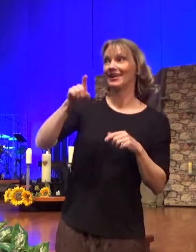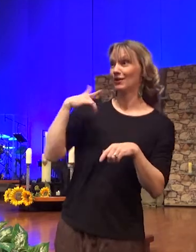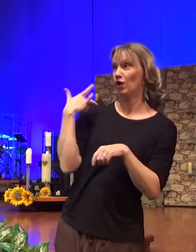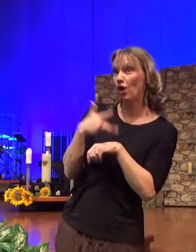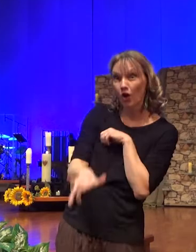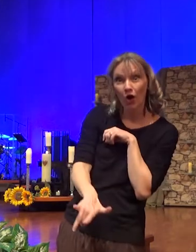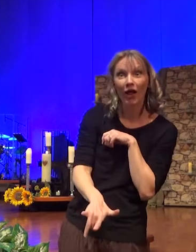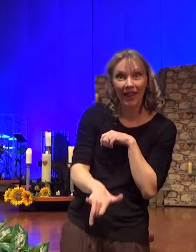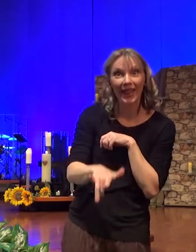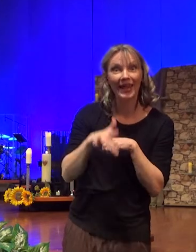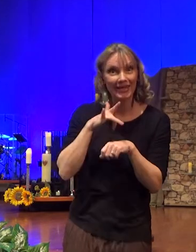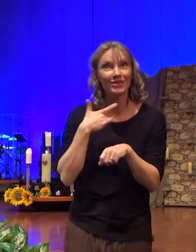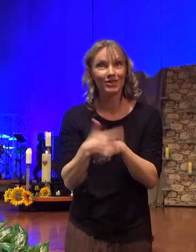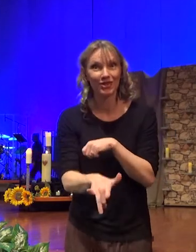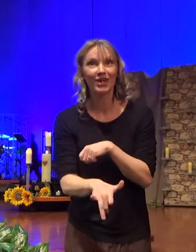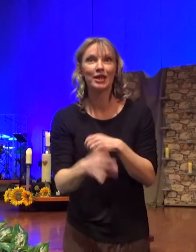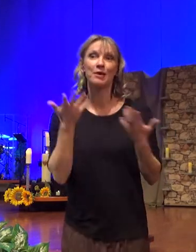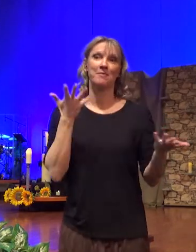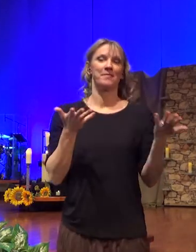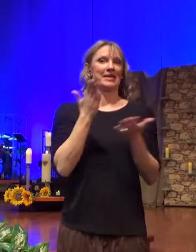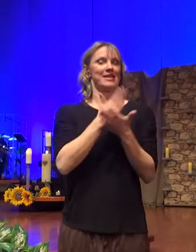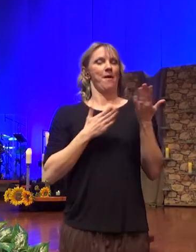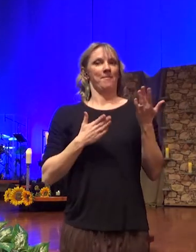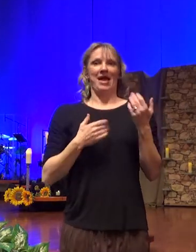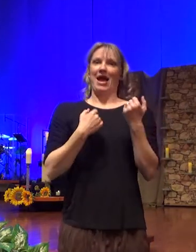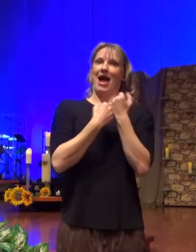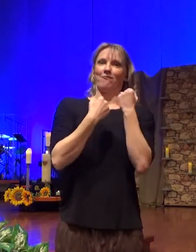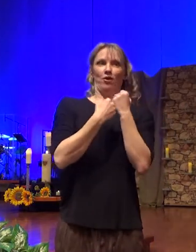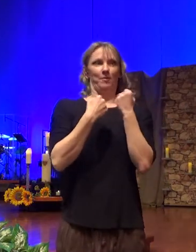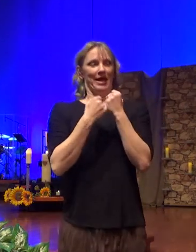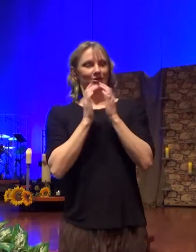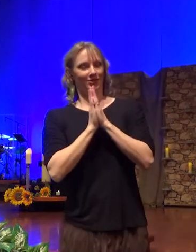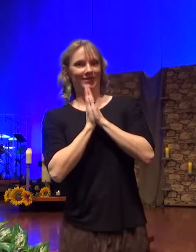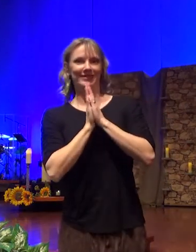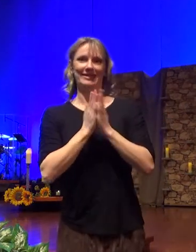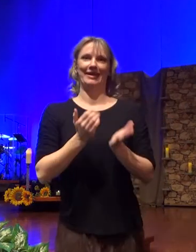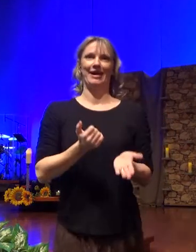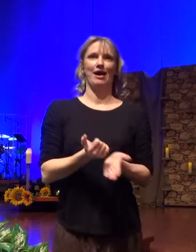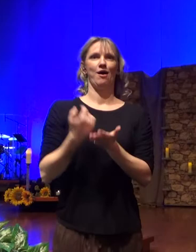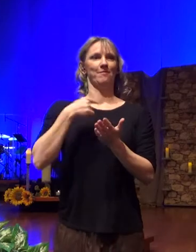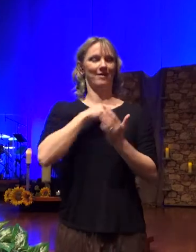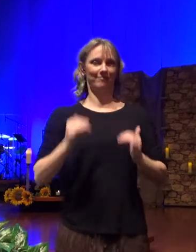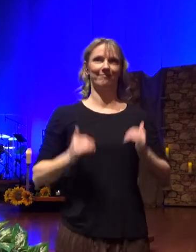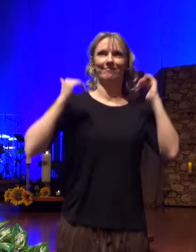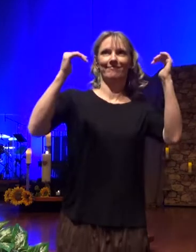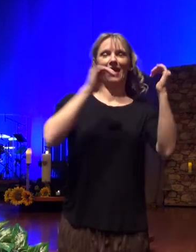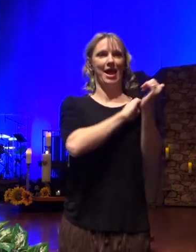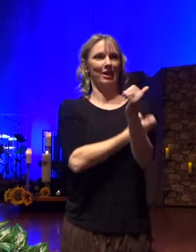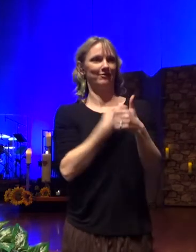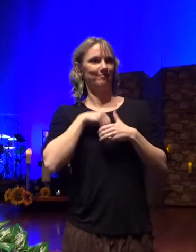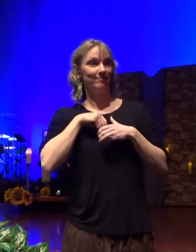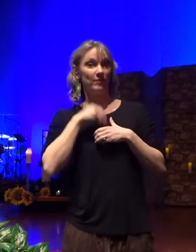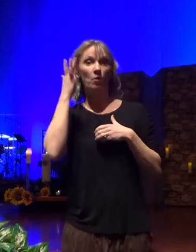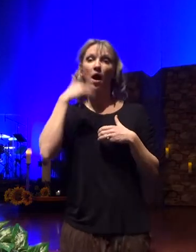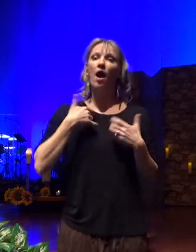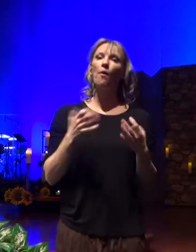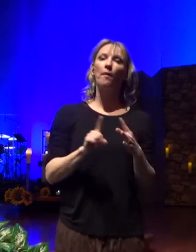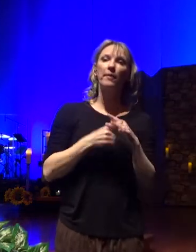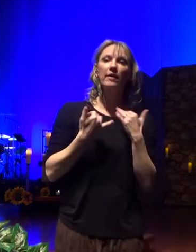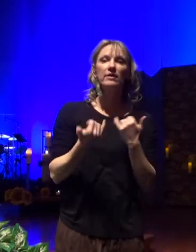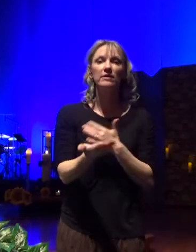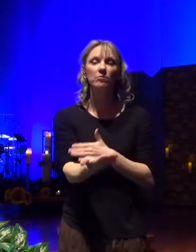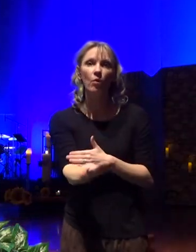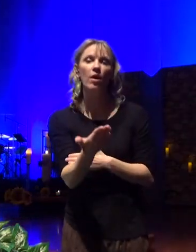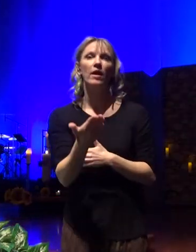awake? Yeah. It's early. It's early. We might do some affirmations together to help uplift the energy within ourselves, because I want to